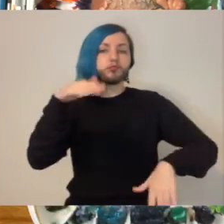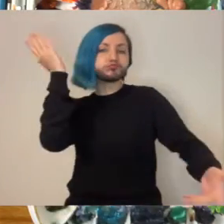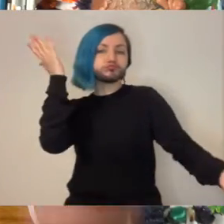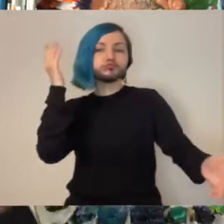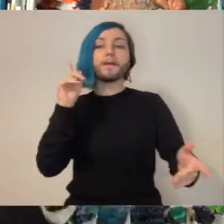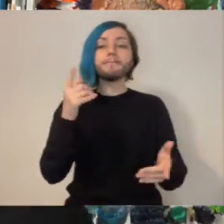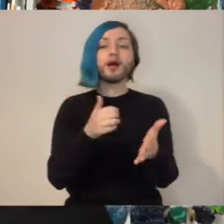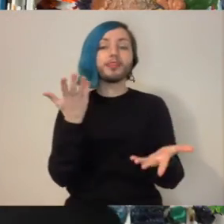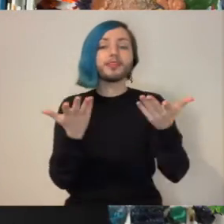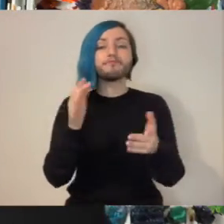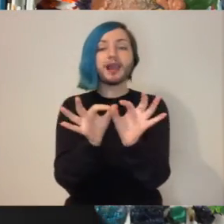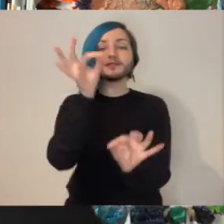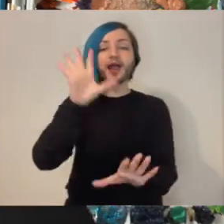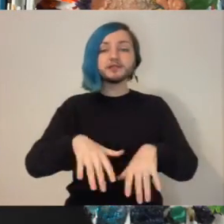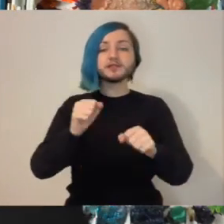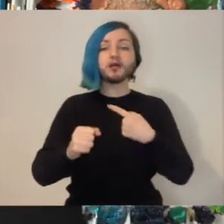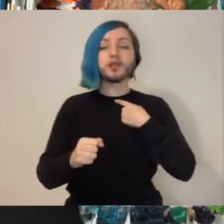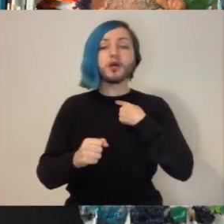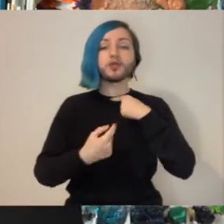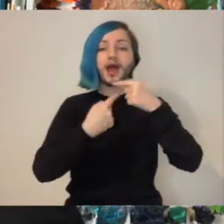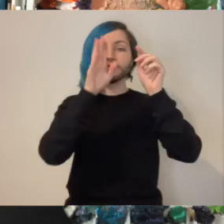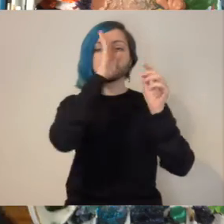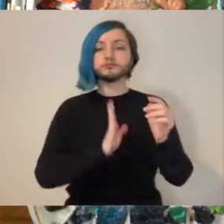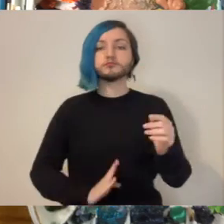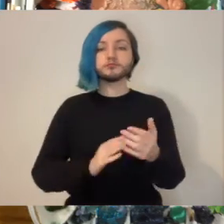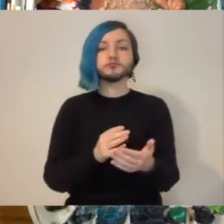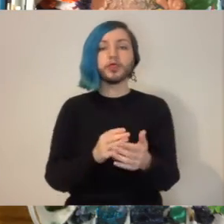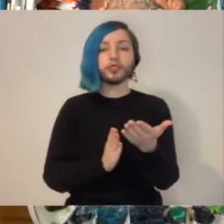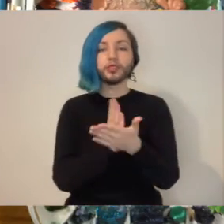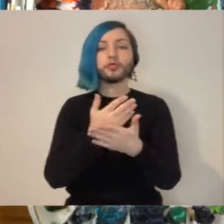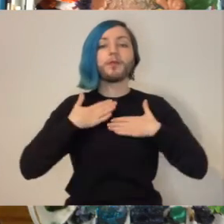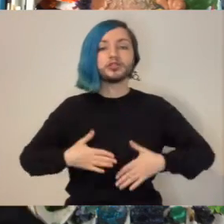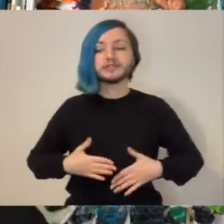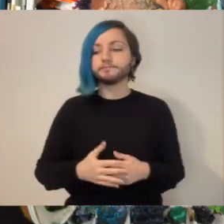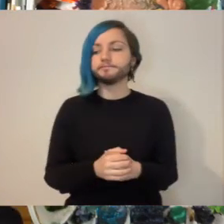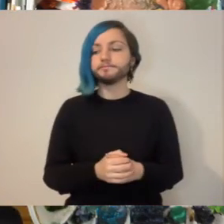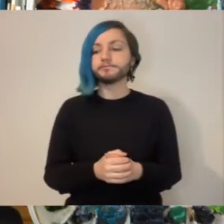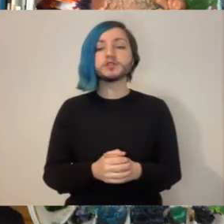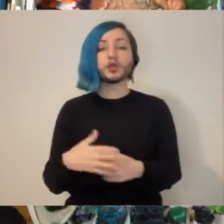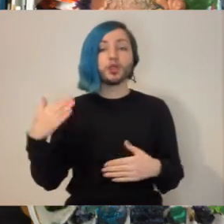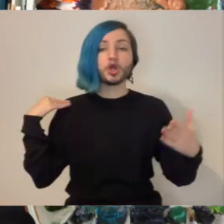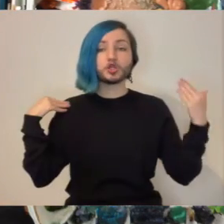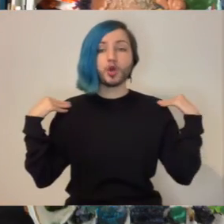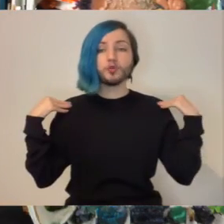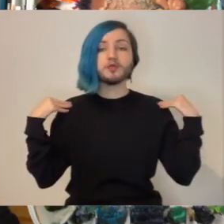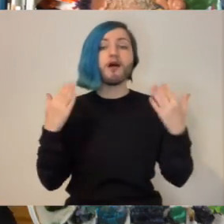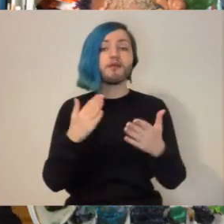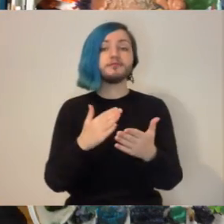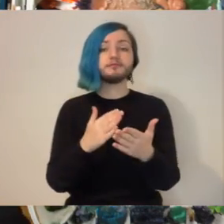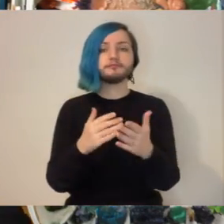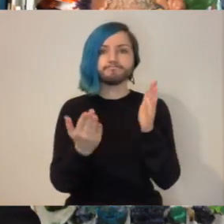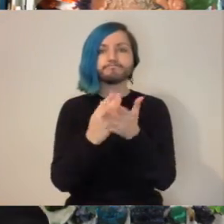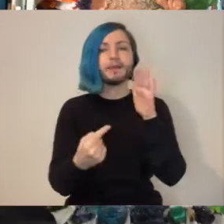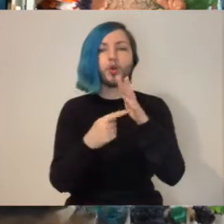something completely strange, but the balance line comes in the crook of the neck and goes straight down the body, okay? And the shoulder points are